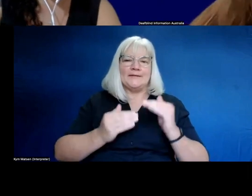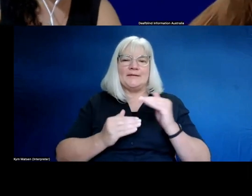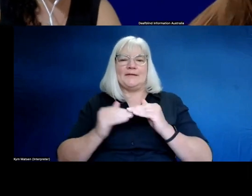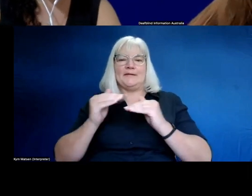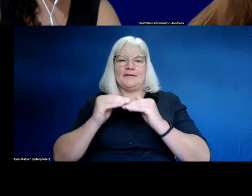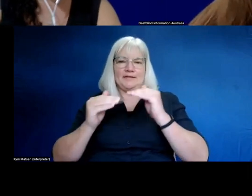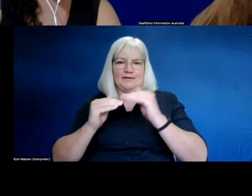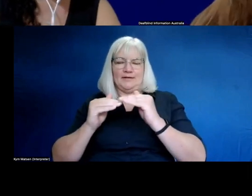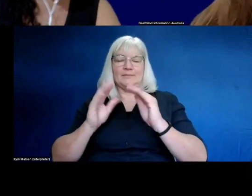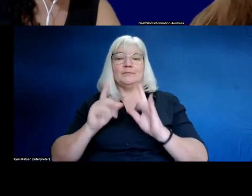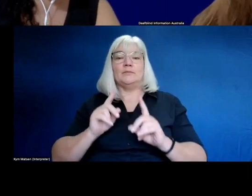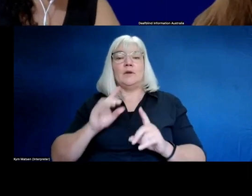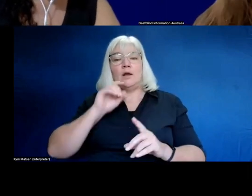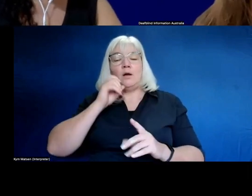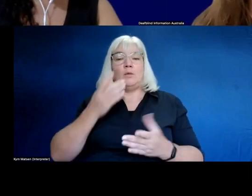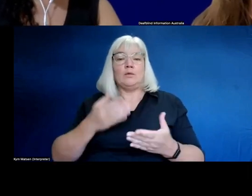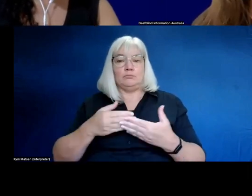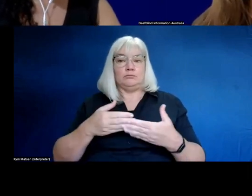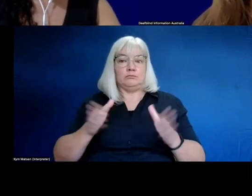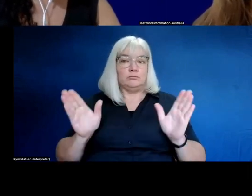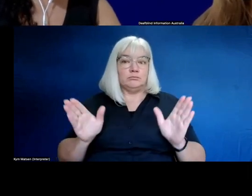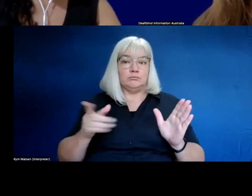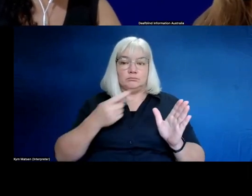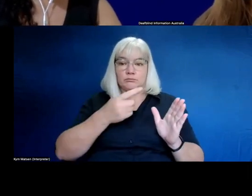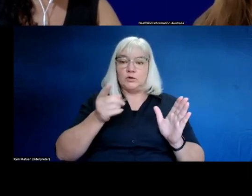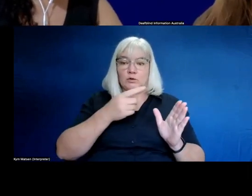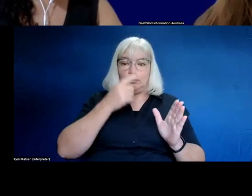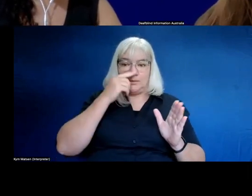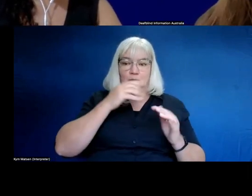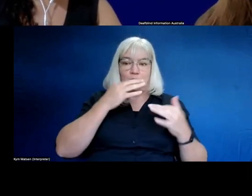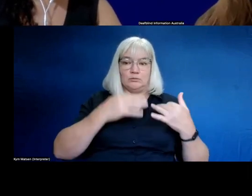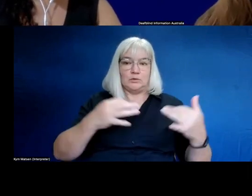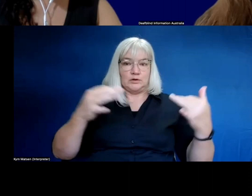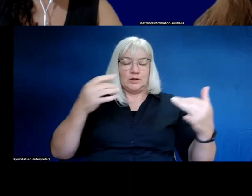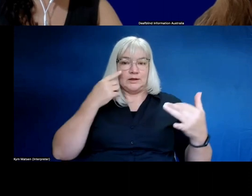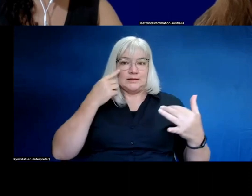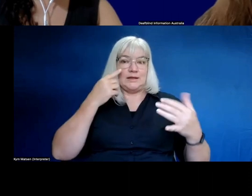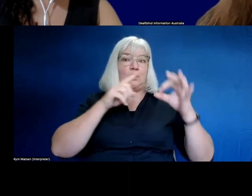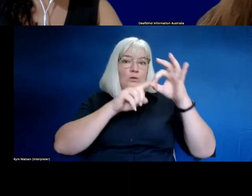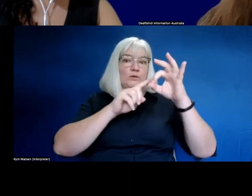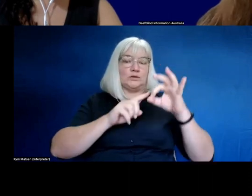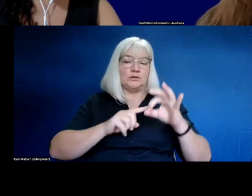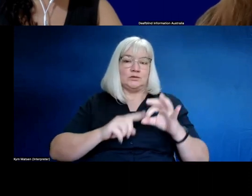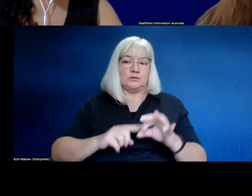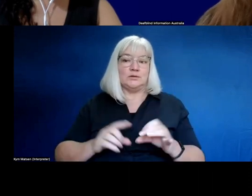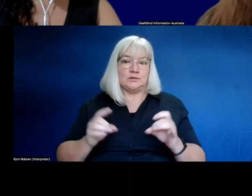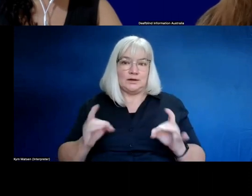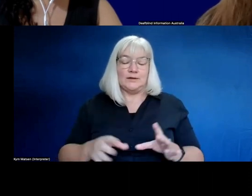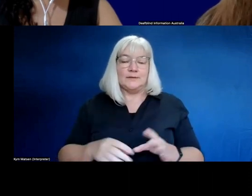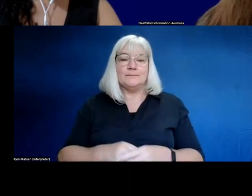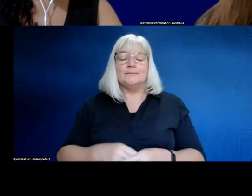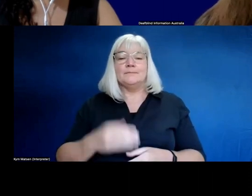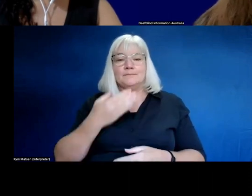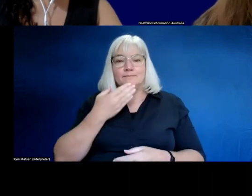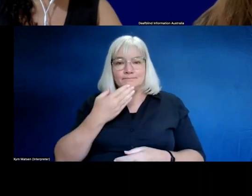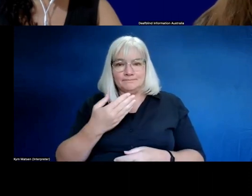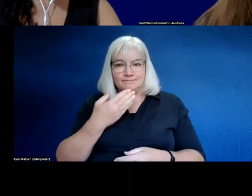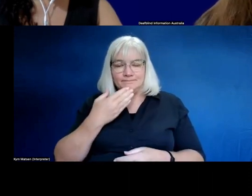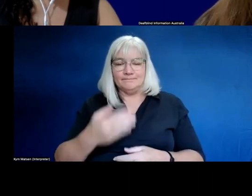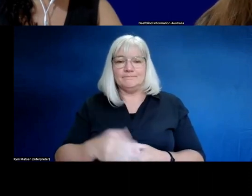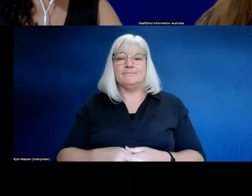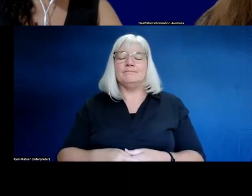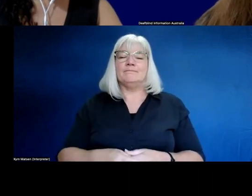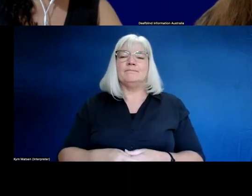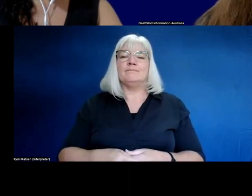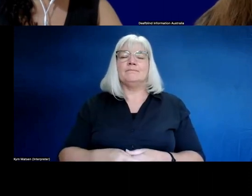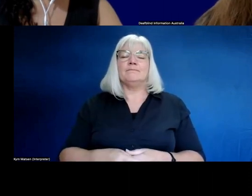hand over, I'm going to open this up to our audience. So thank you. I can see the questions starting to roll in. Thank you very much. We could